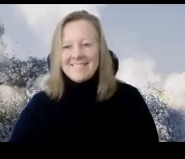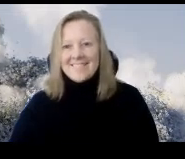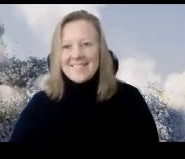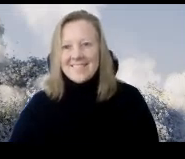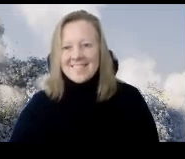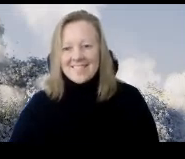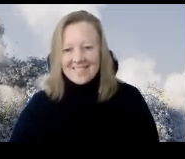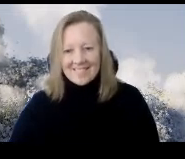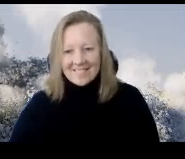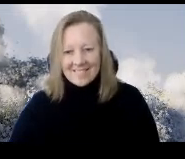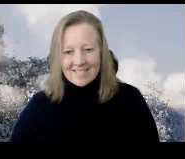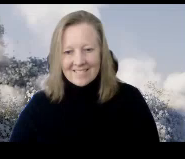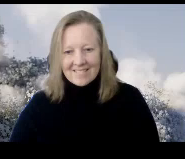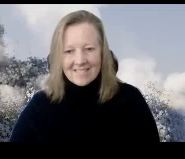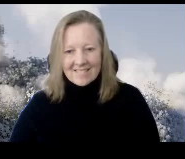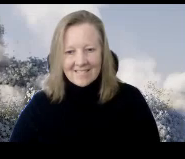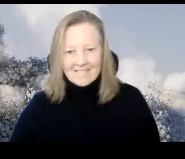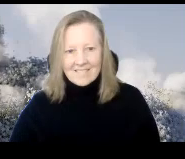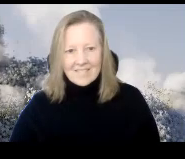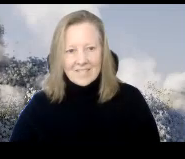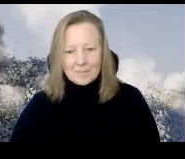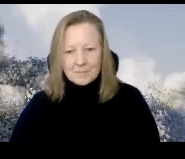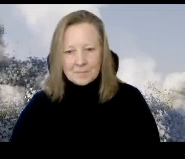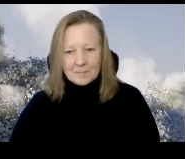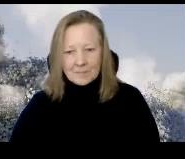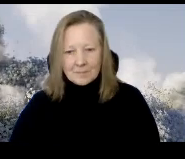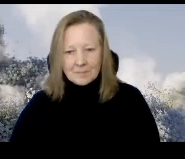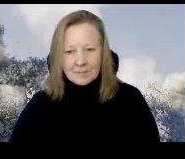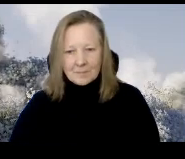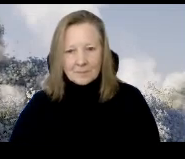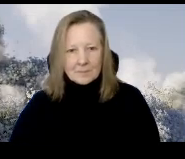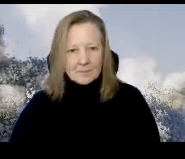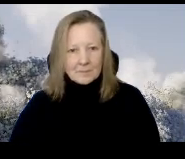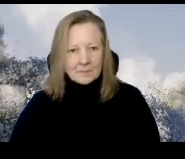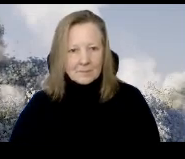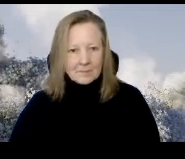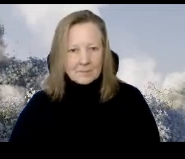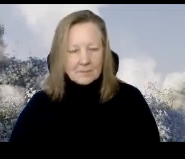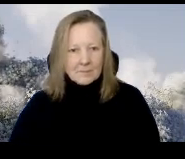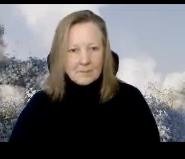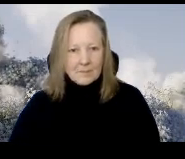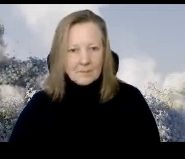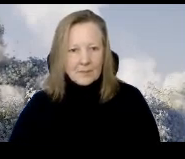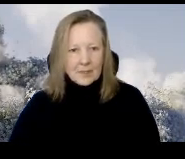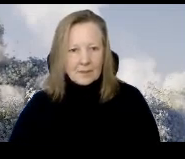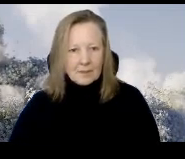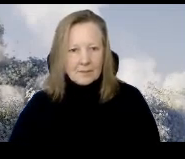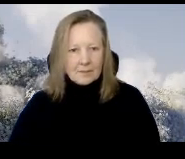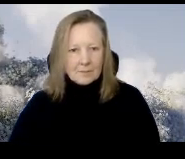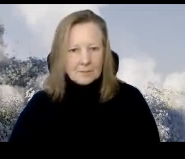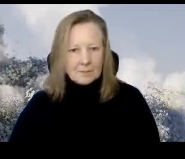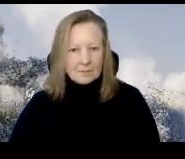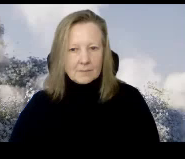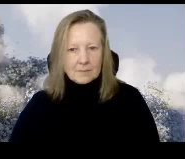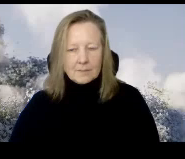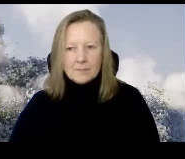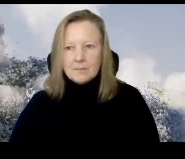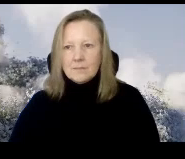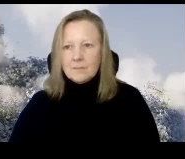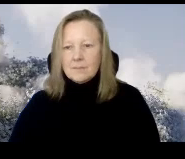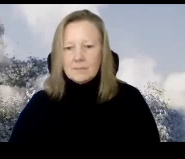think so. Or if, and you can do that on your own, or you can go through Manitoba Start, or you can contact our